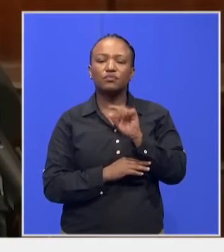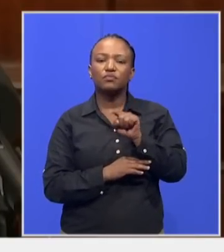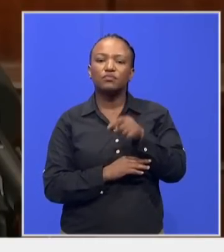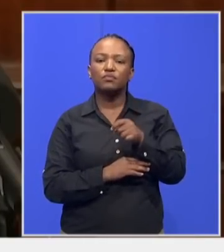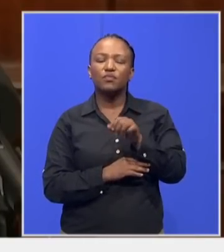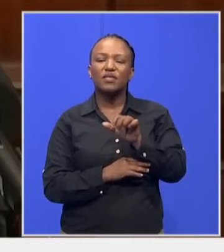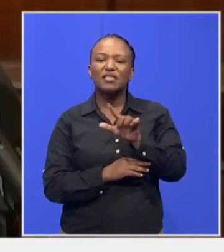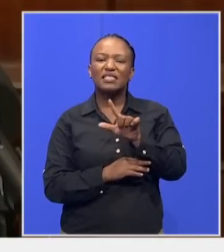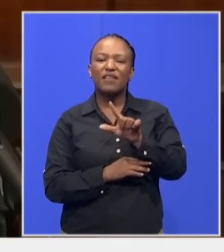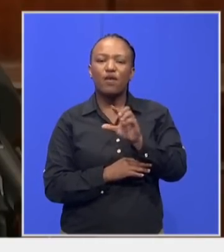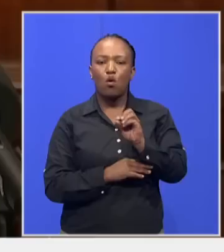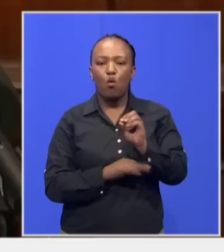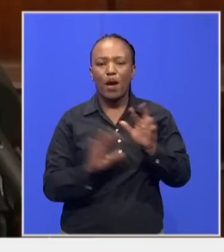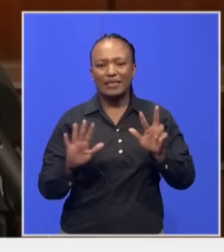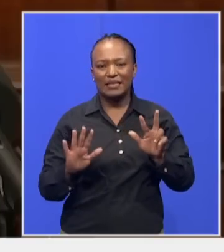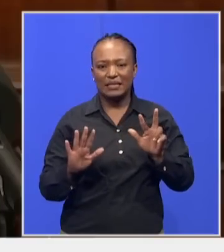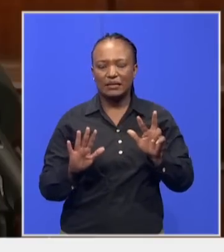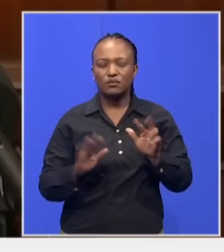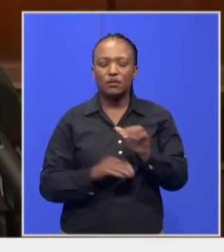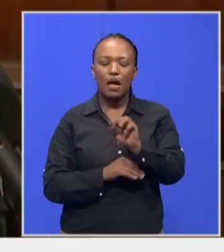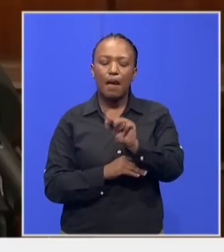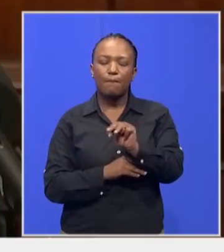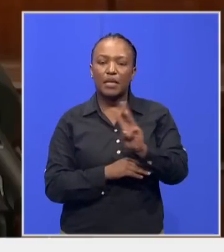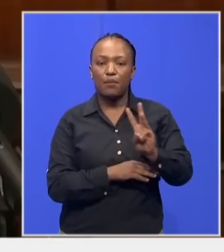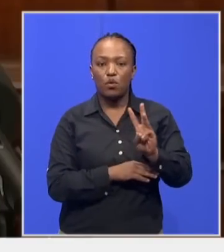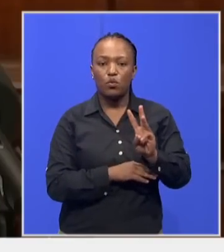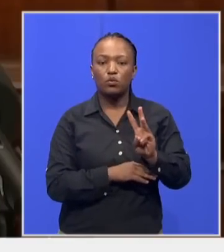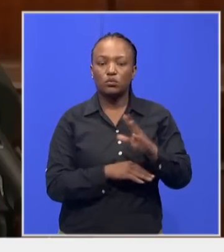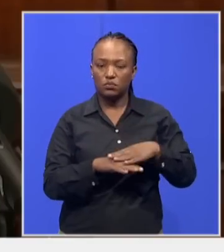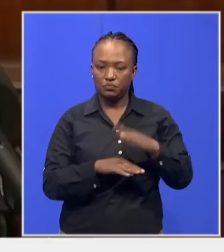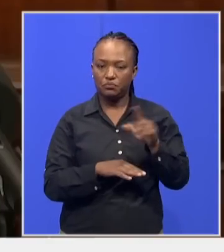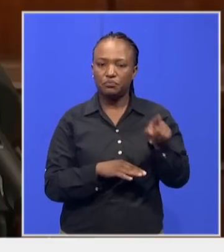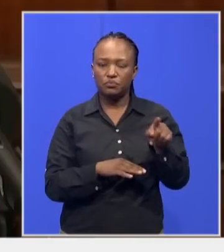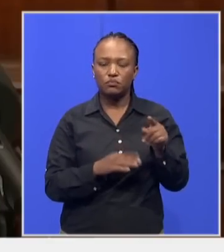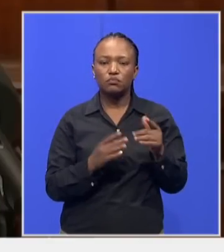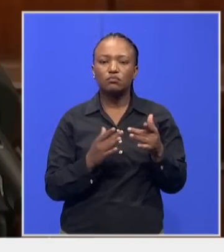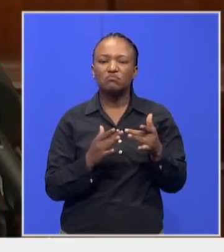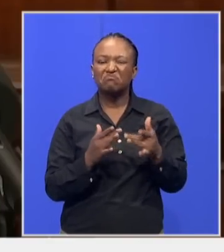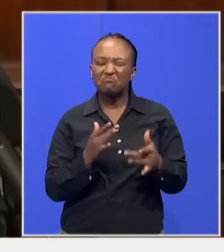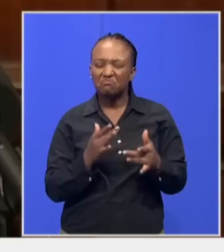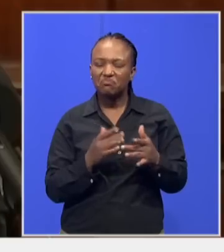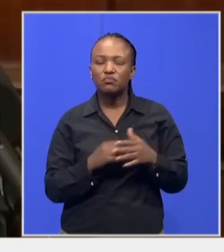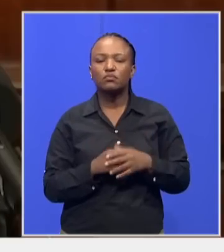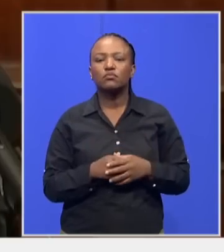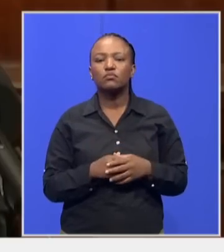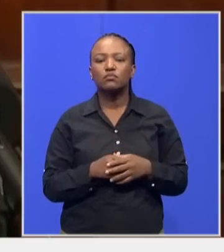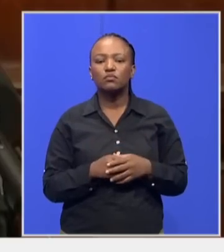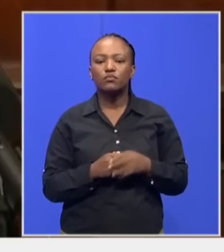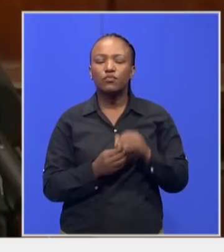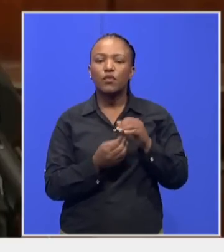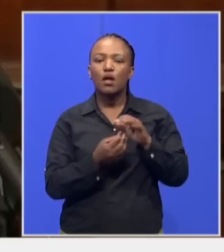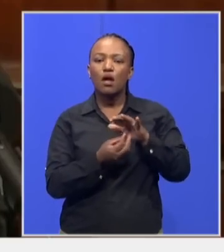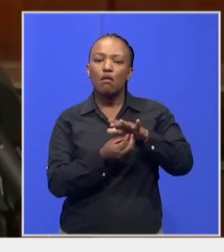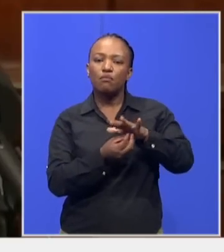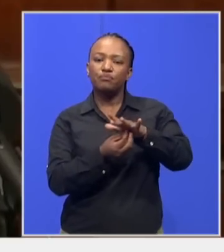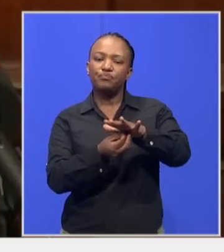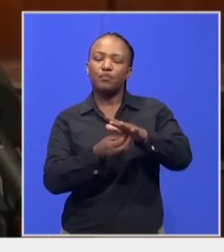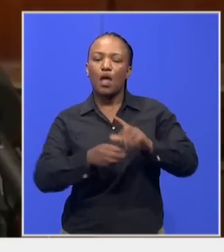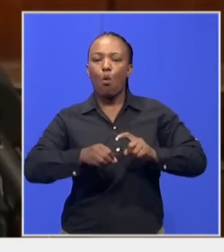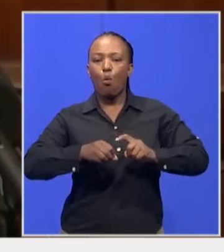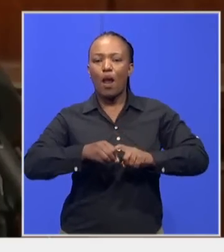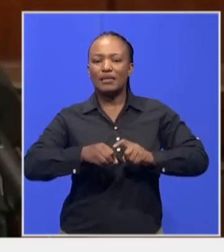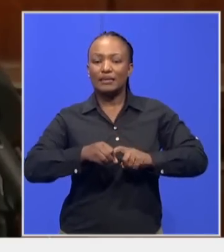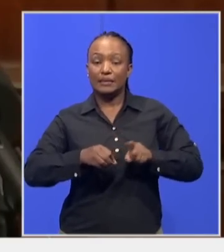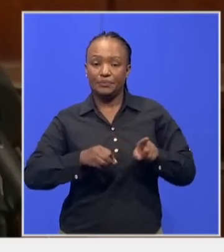3,708 megawatts. And then there's issues again. Quality of coal. So the quality of coal has little to do